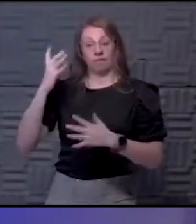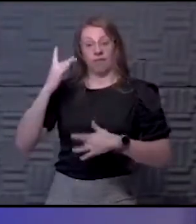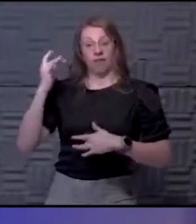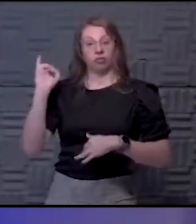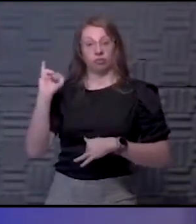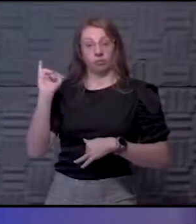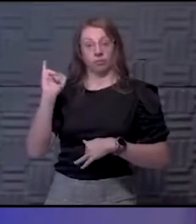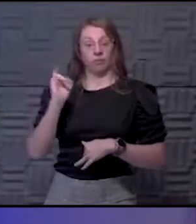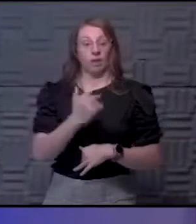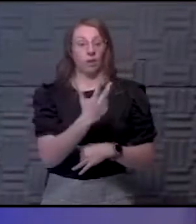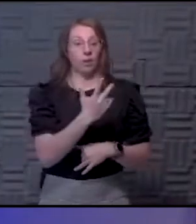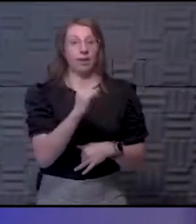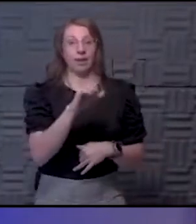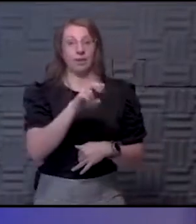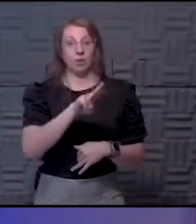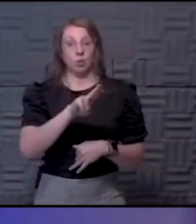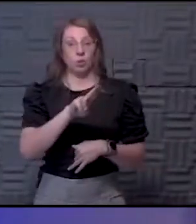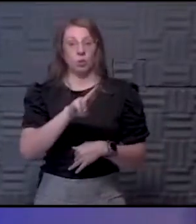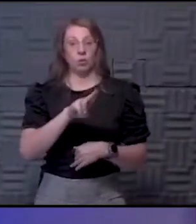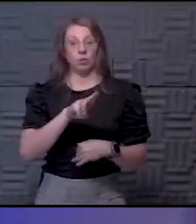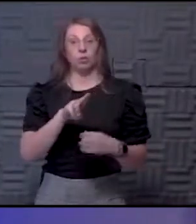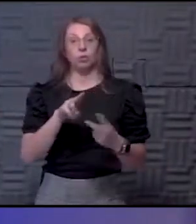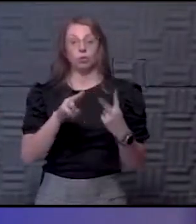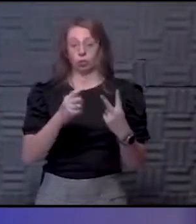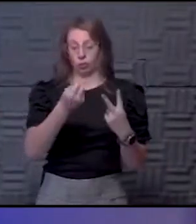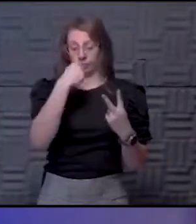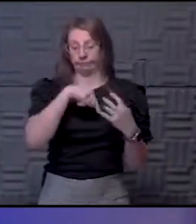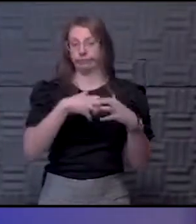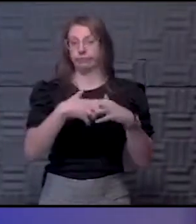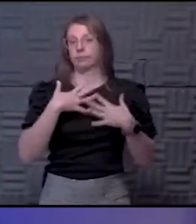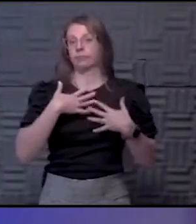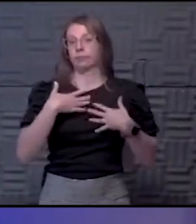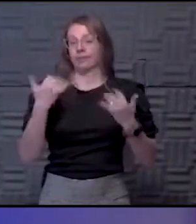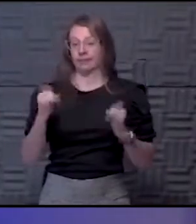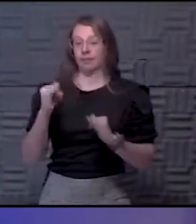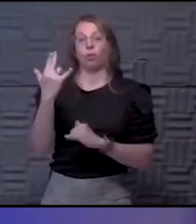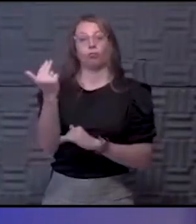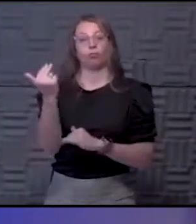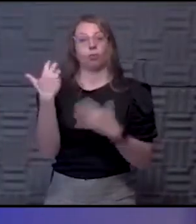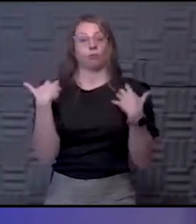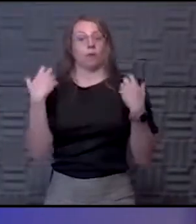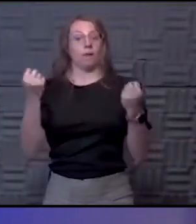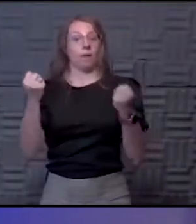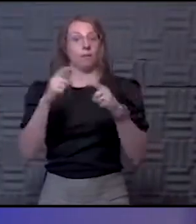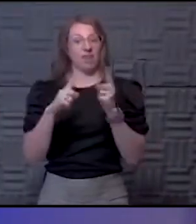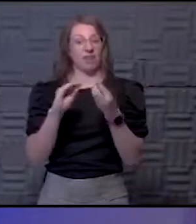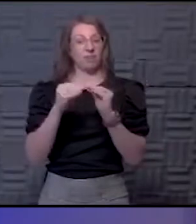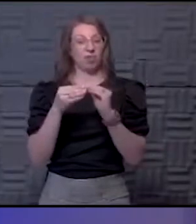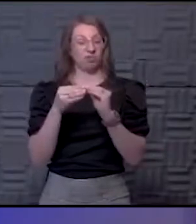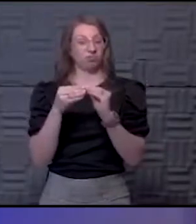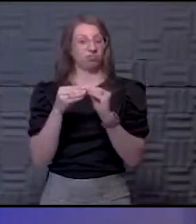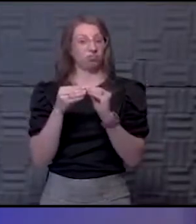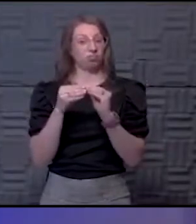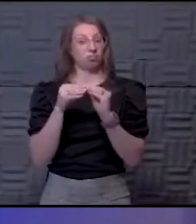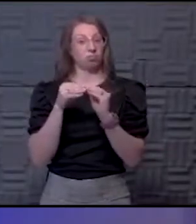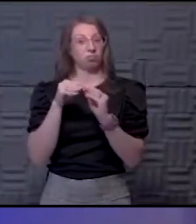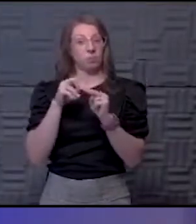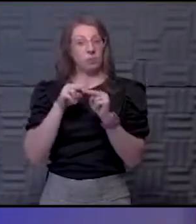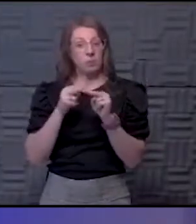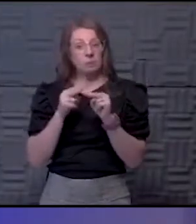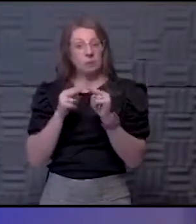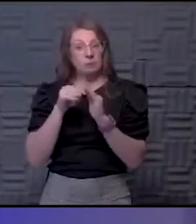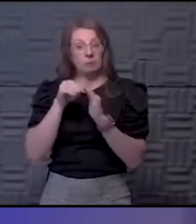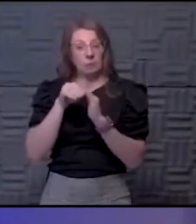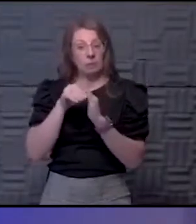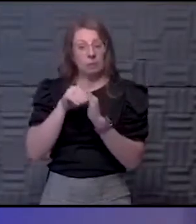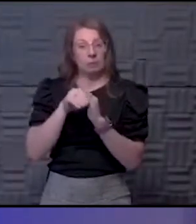3 in the ICU but 2 of those on the ventilator. Still have 13 in that recovery period, but our numbers continue to creep down overall